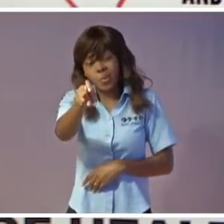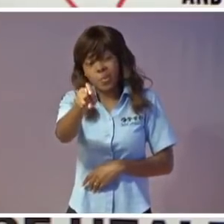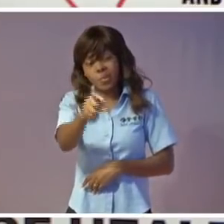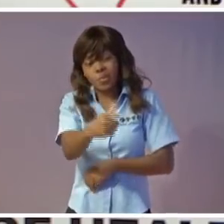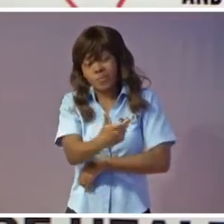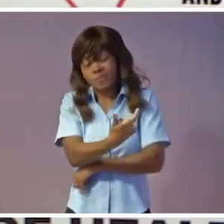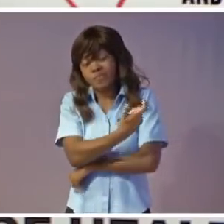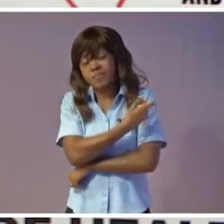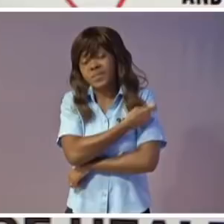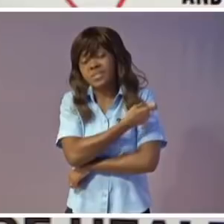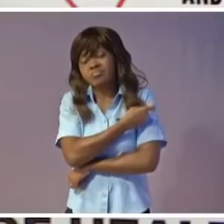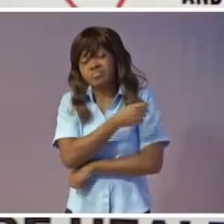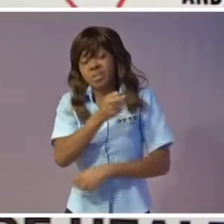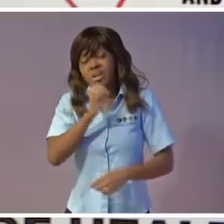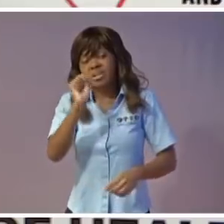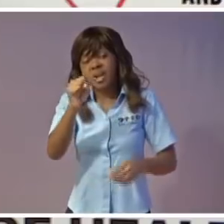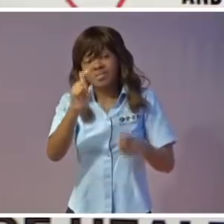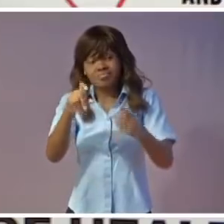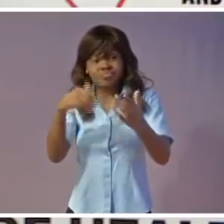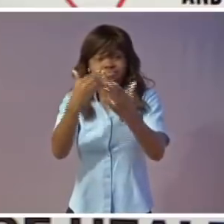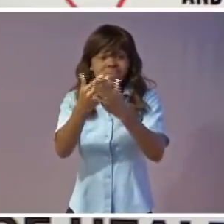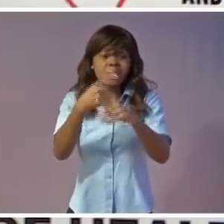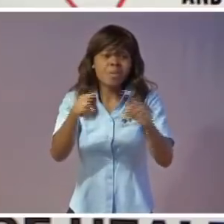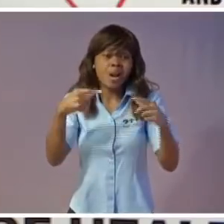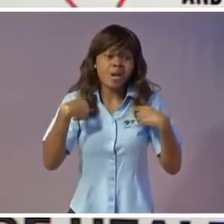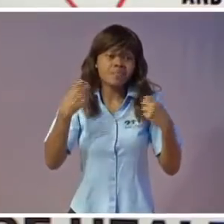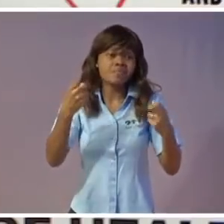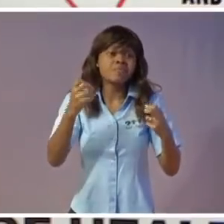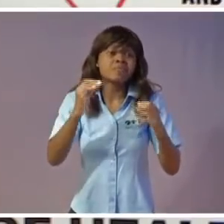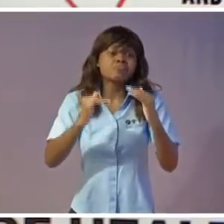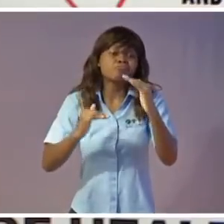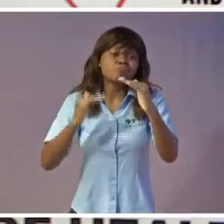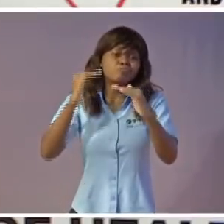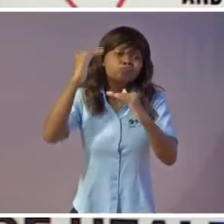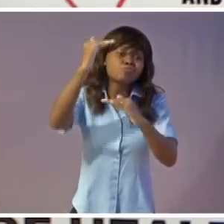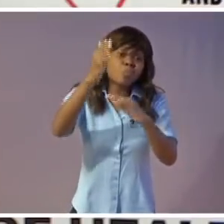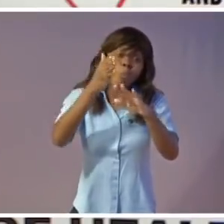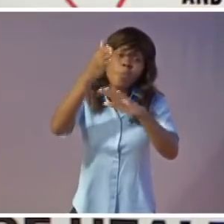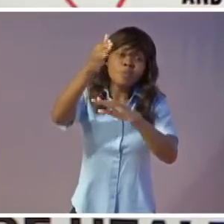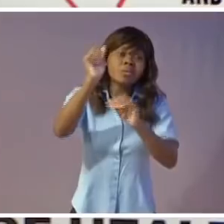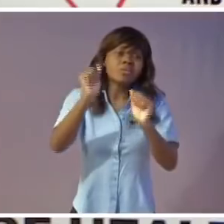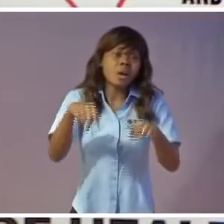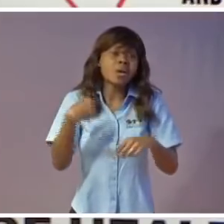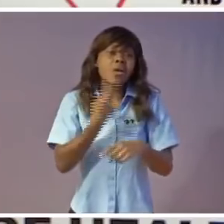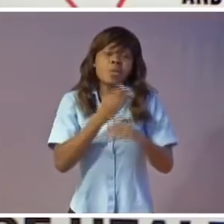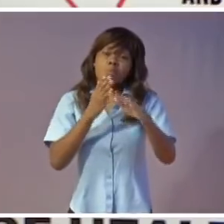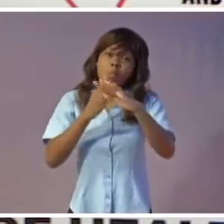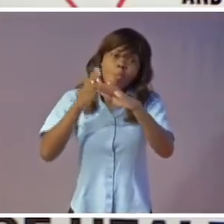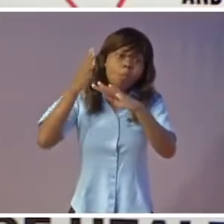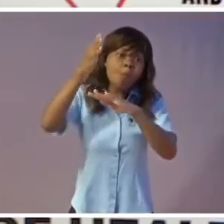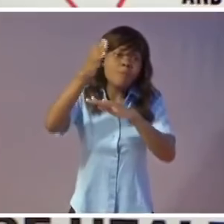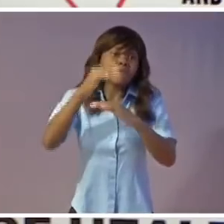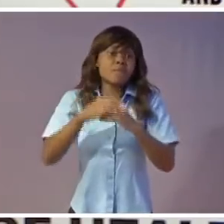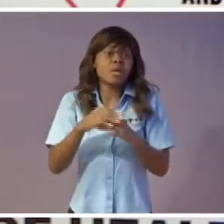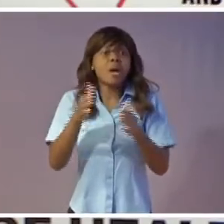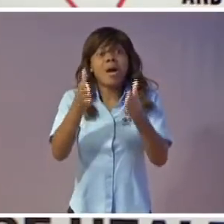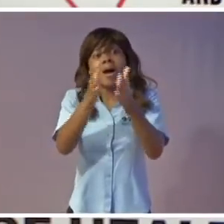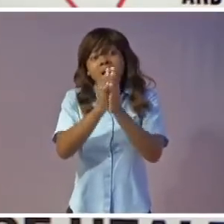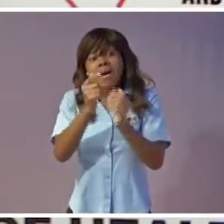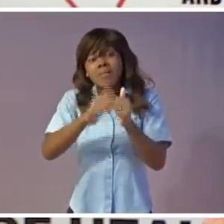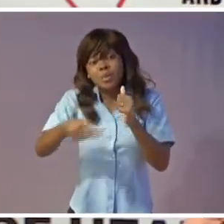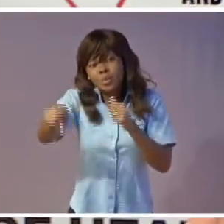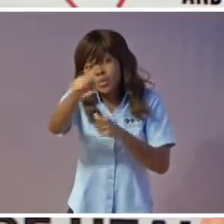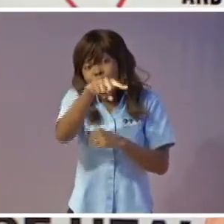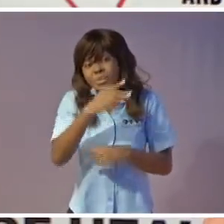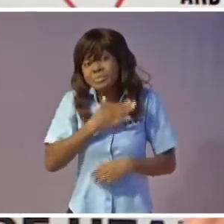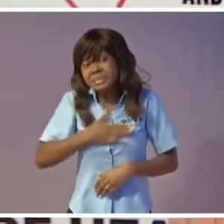directive. But we can do a lot better. And as I close, I just ask everyone to make a New Year's pledge: get vaccinated.